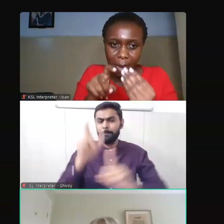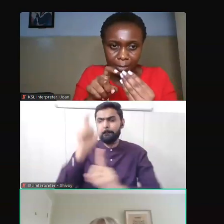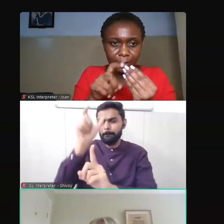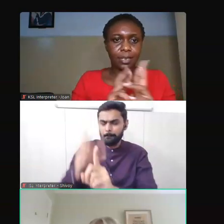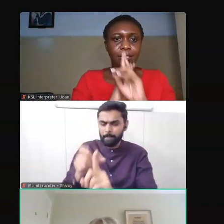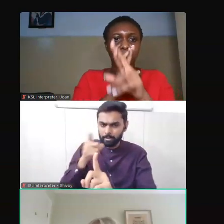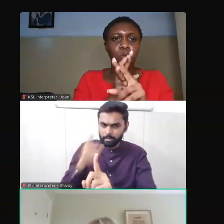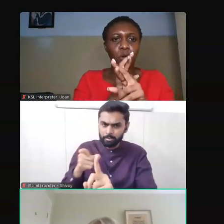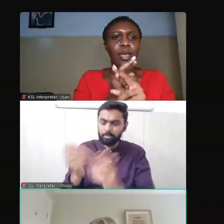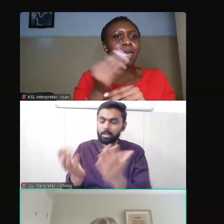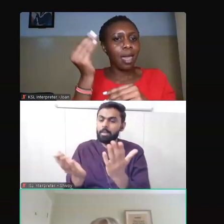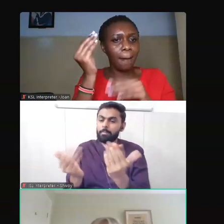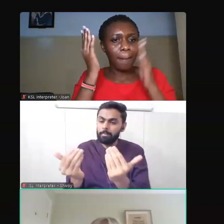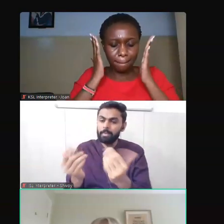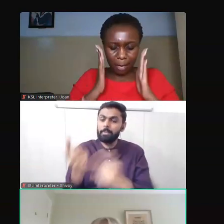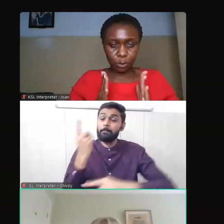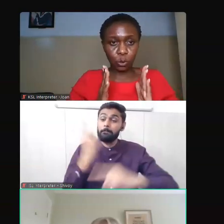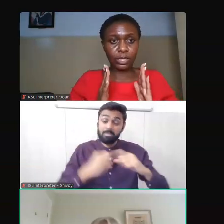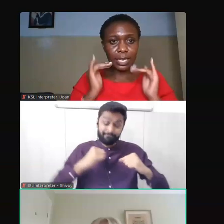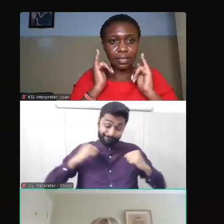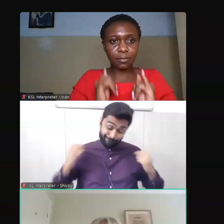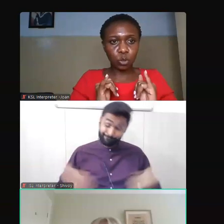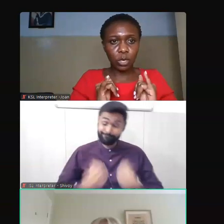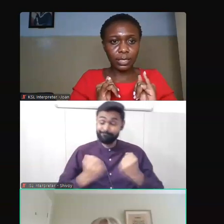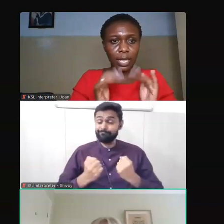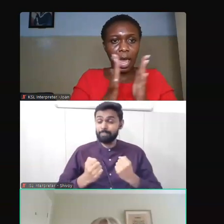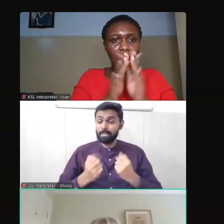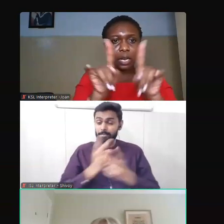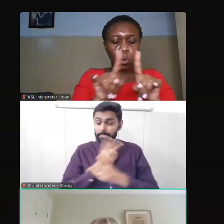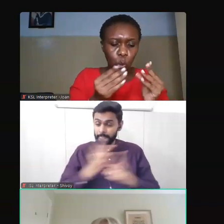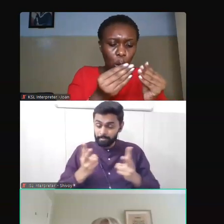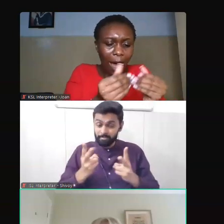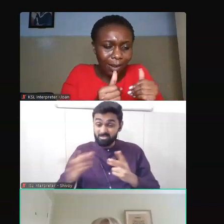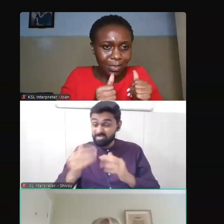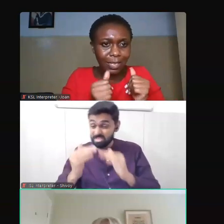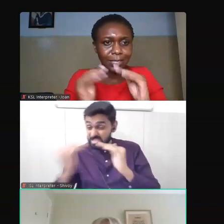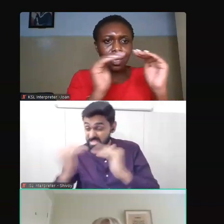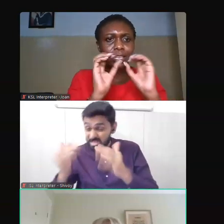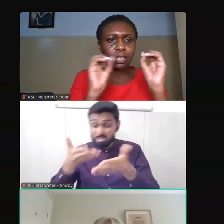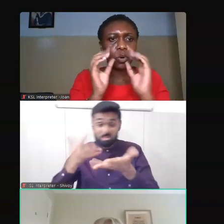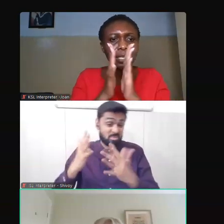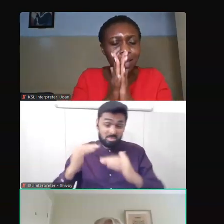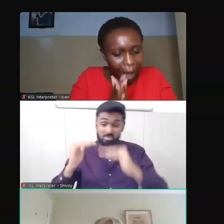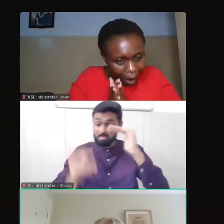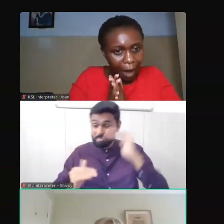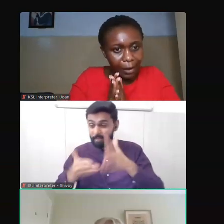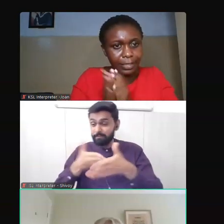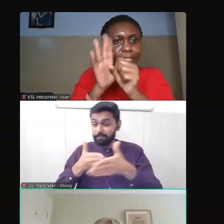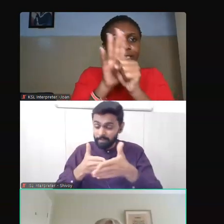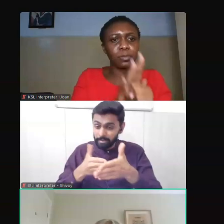and include proactive strategies to address these inequalities and discrimination that act as barriers